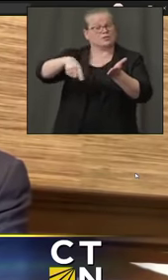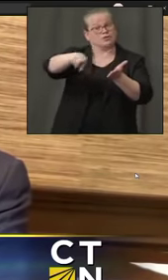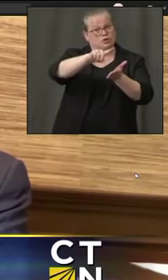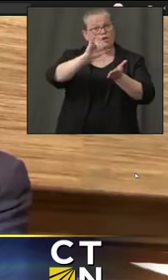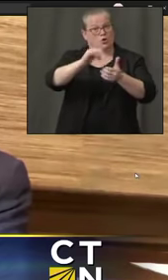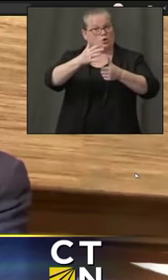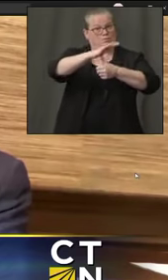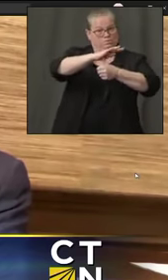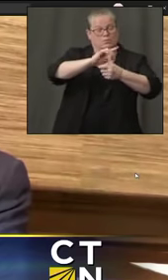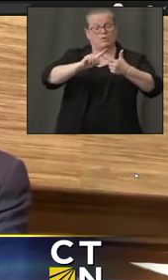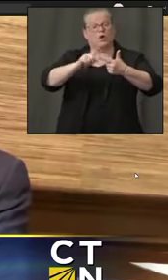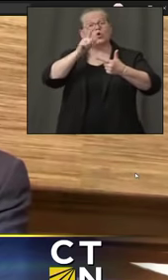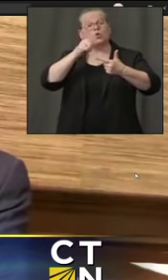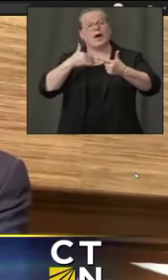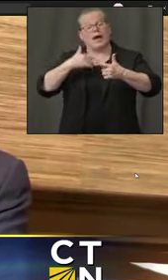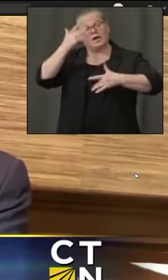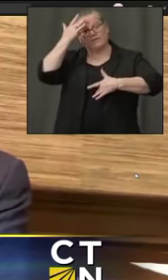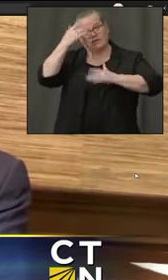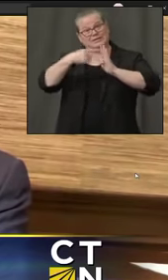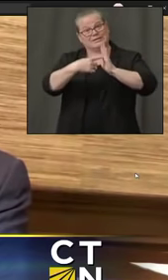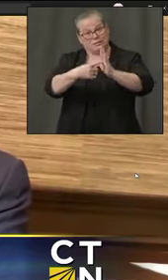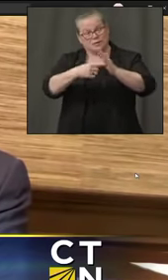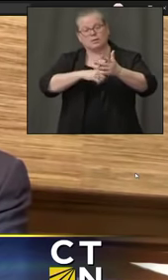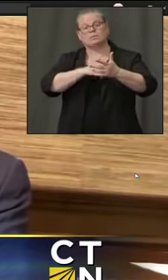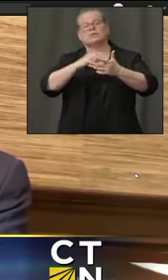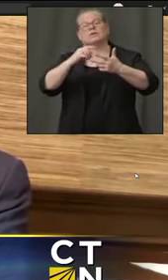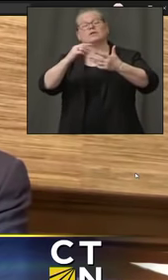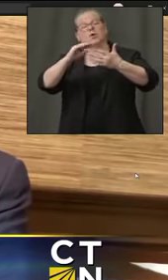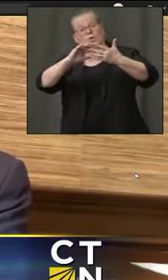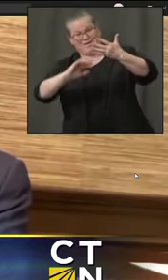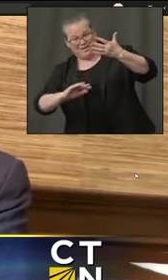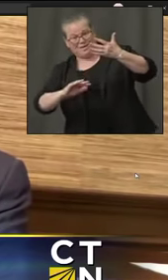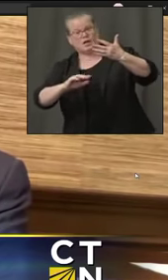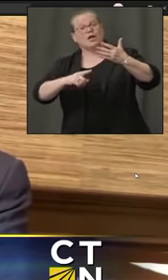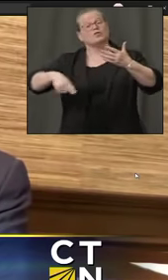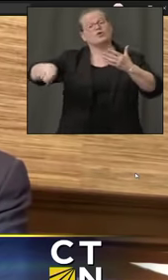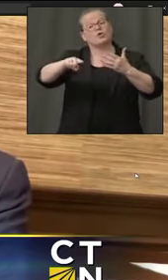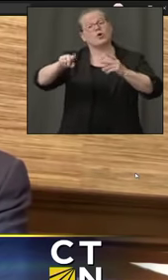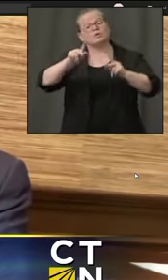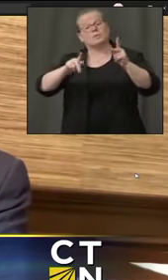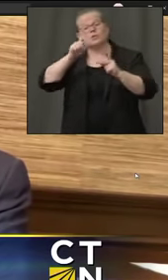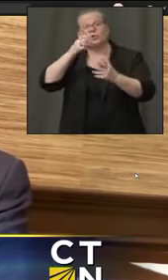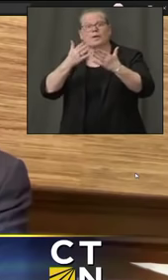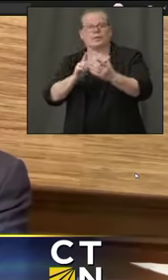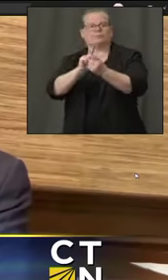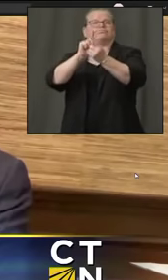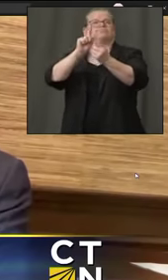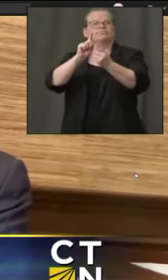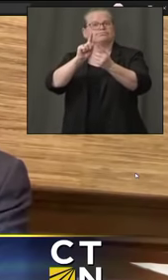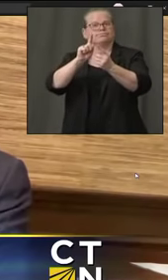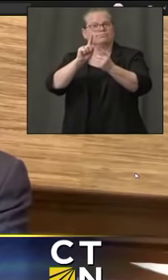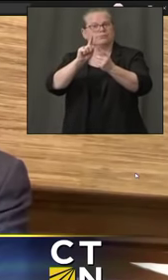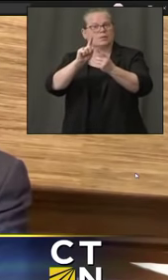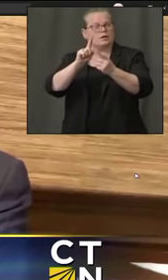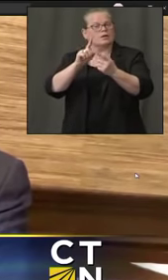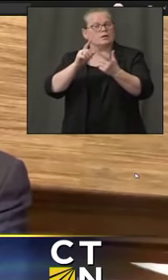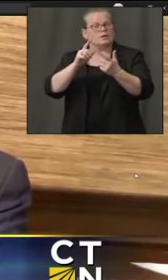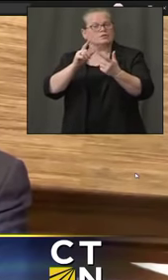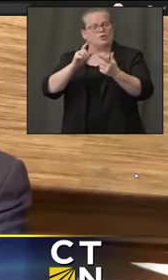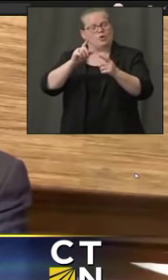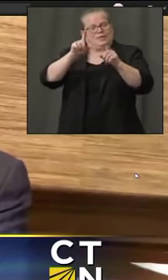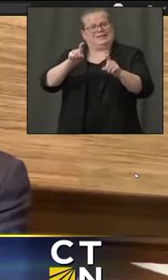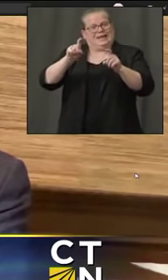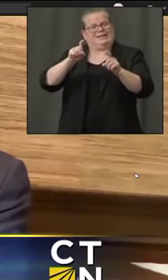into asymptomatic questions and the ability to identify folks who may have been in contact, these testing criteria are going